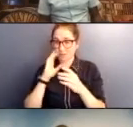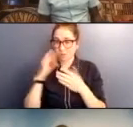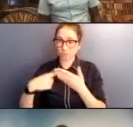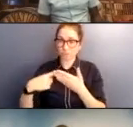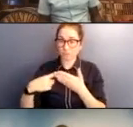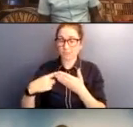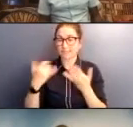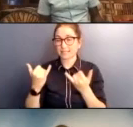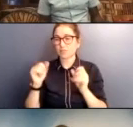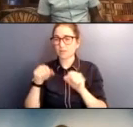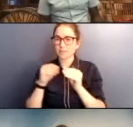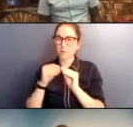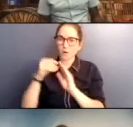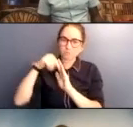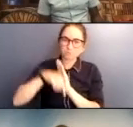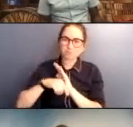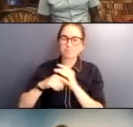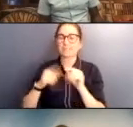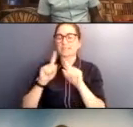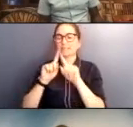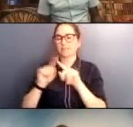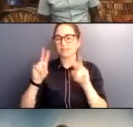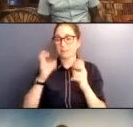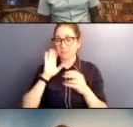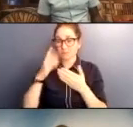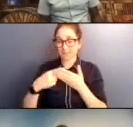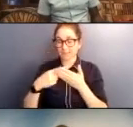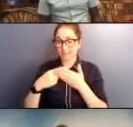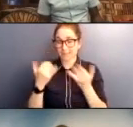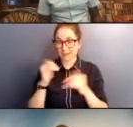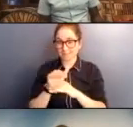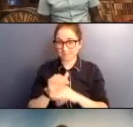into some of these things that we're discussing.